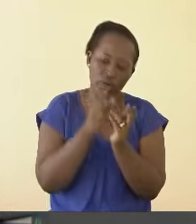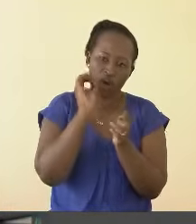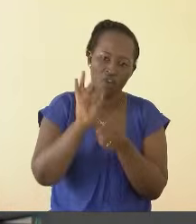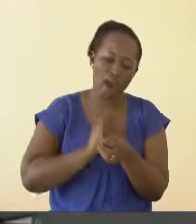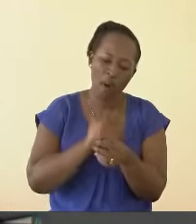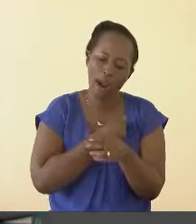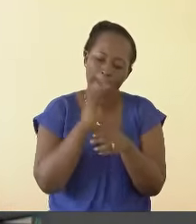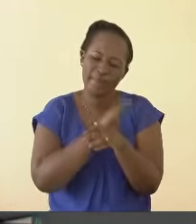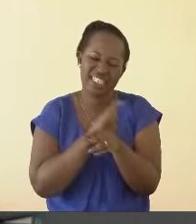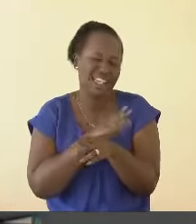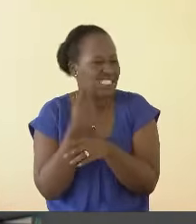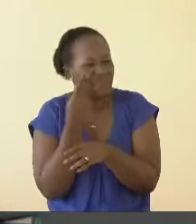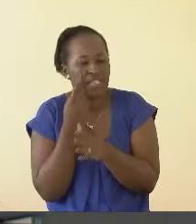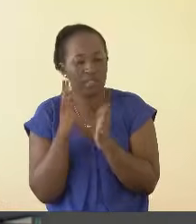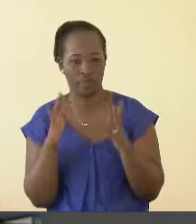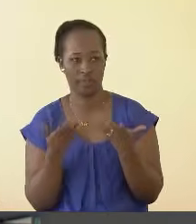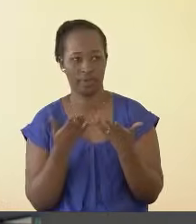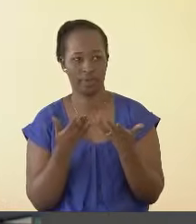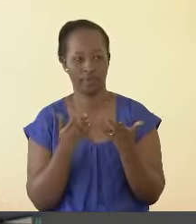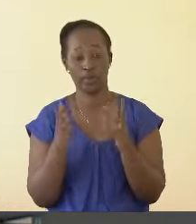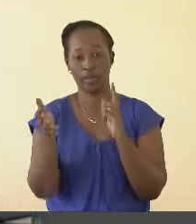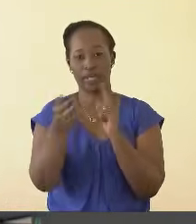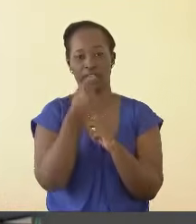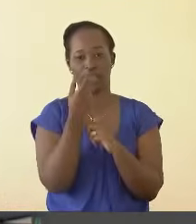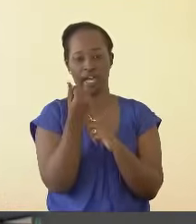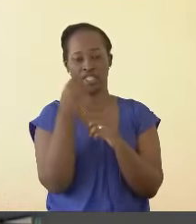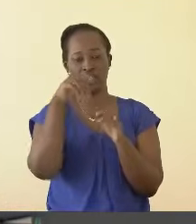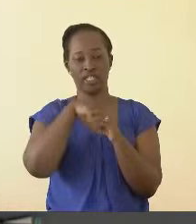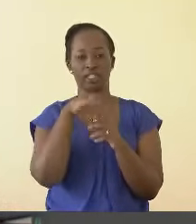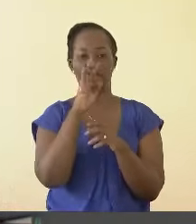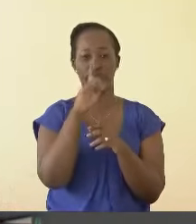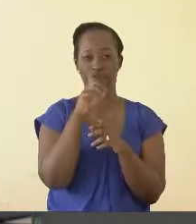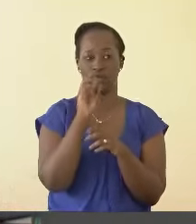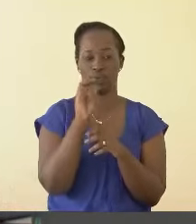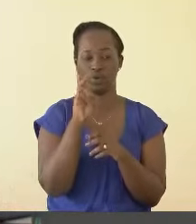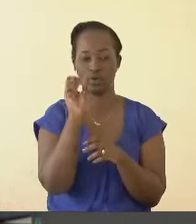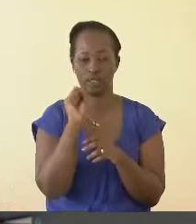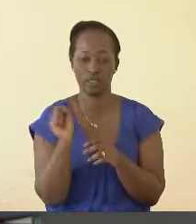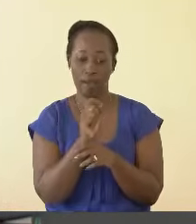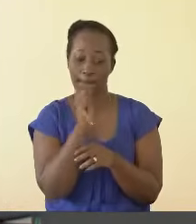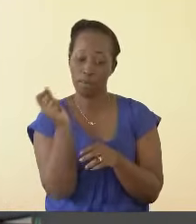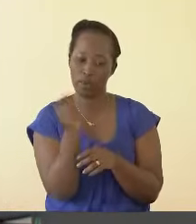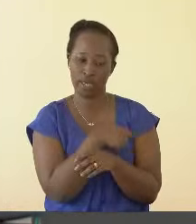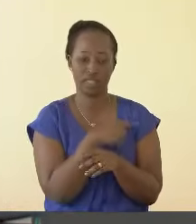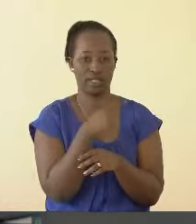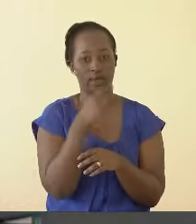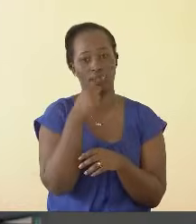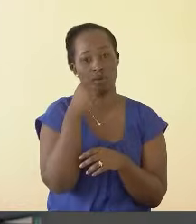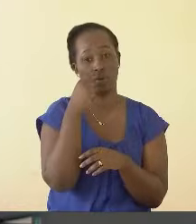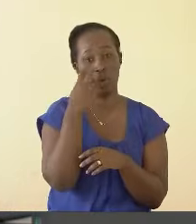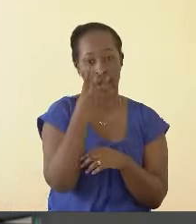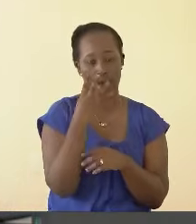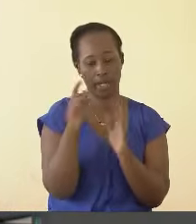get cash inflows of the month of April, subtract cash